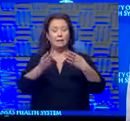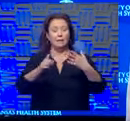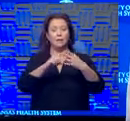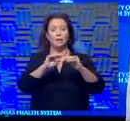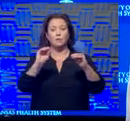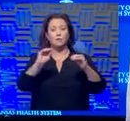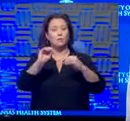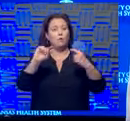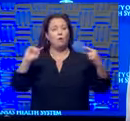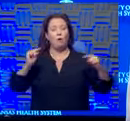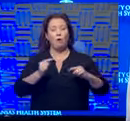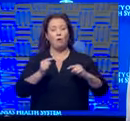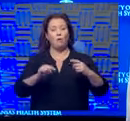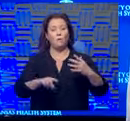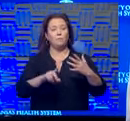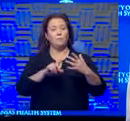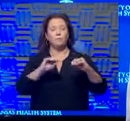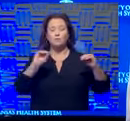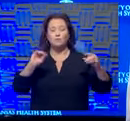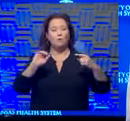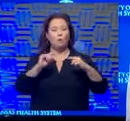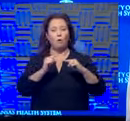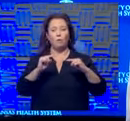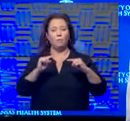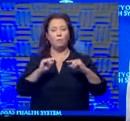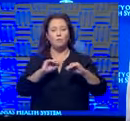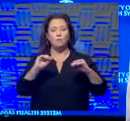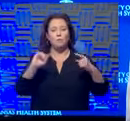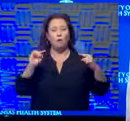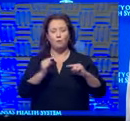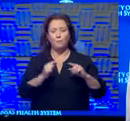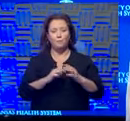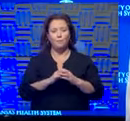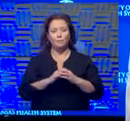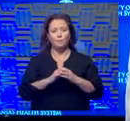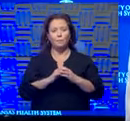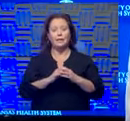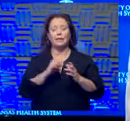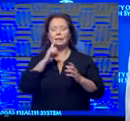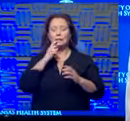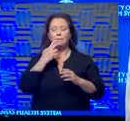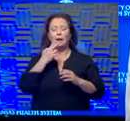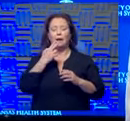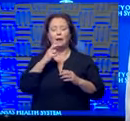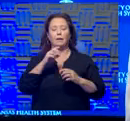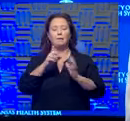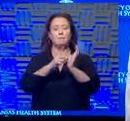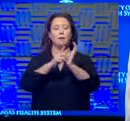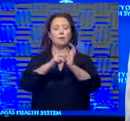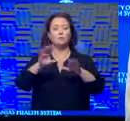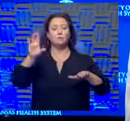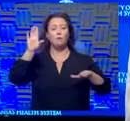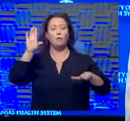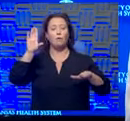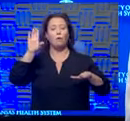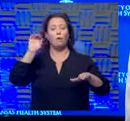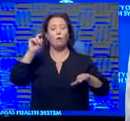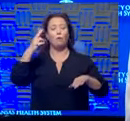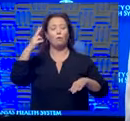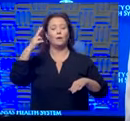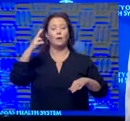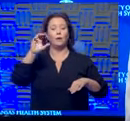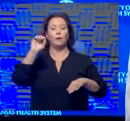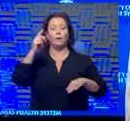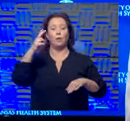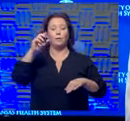harm. Do no harm. It's in the Hippocratic Oath. It's in the Oath